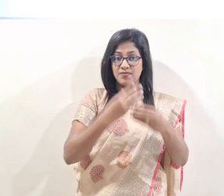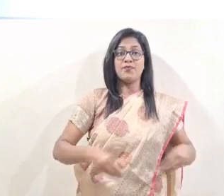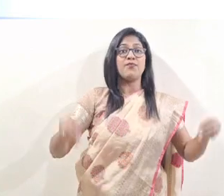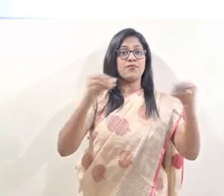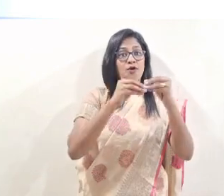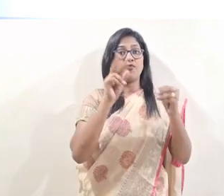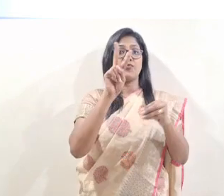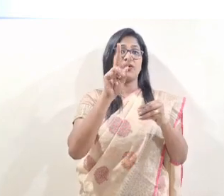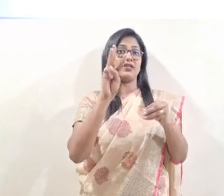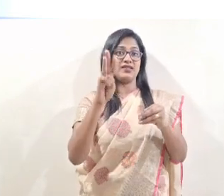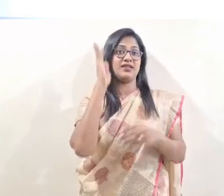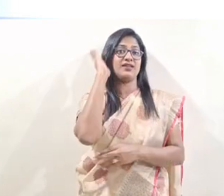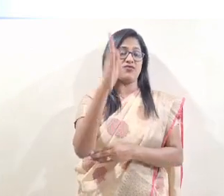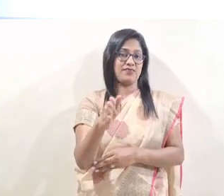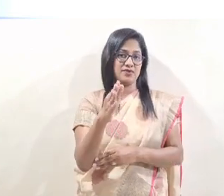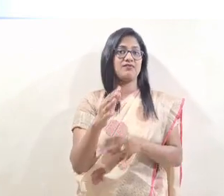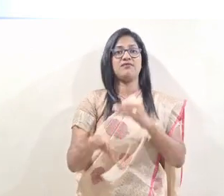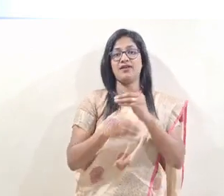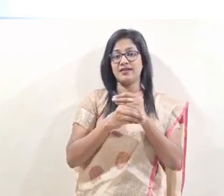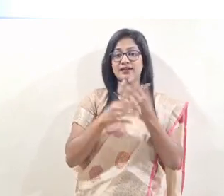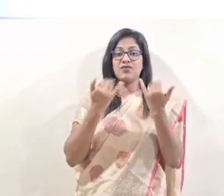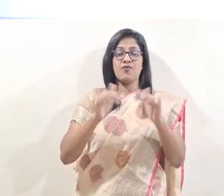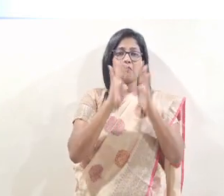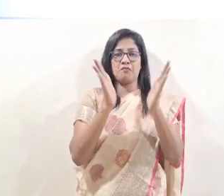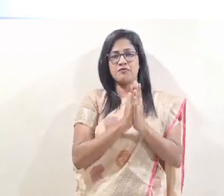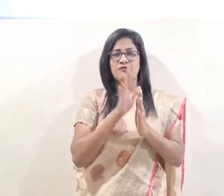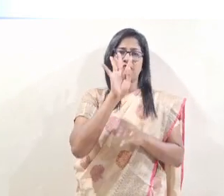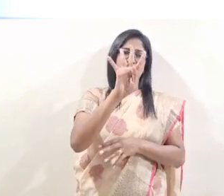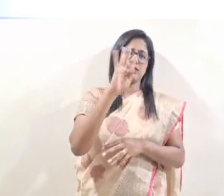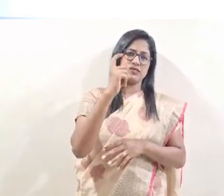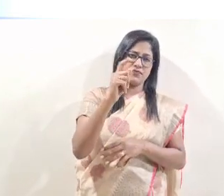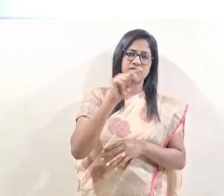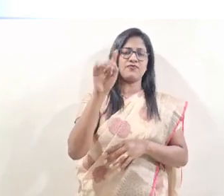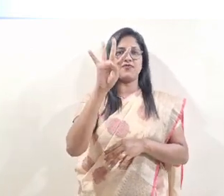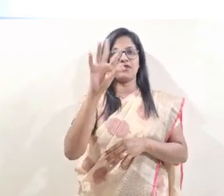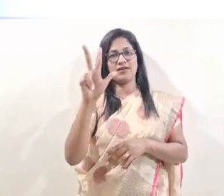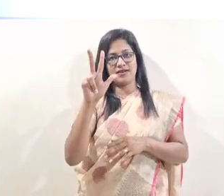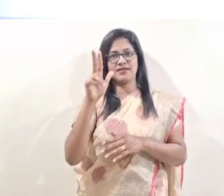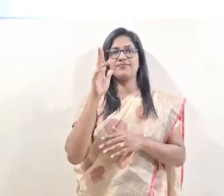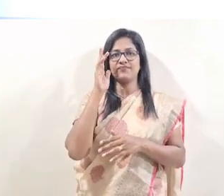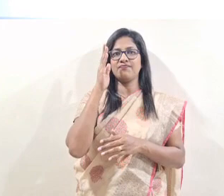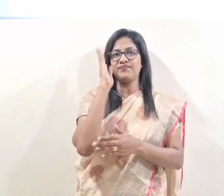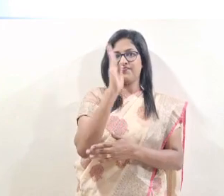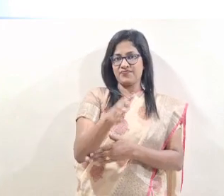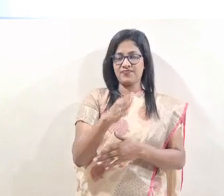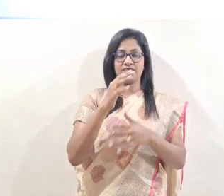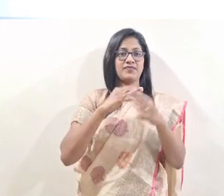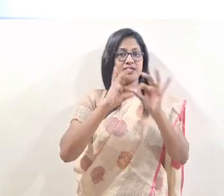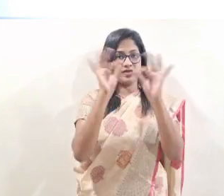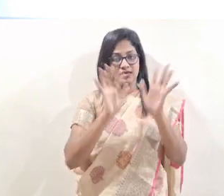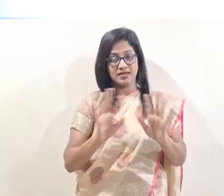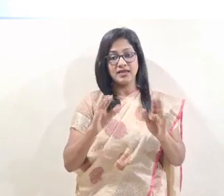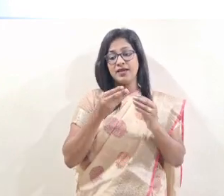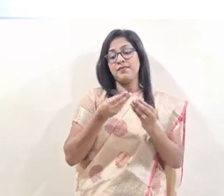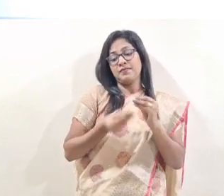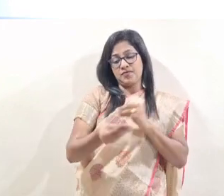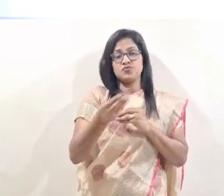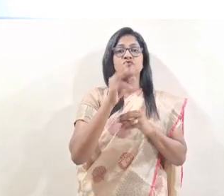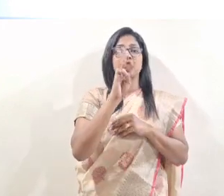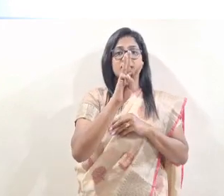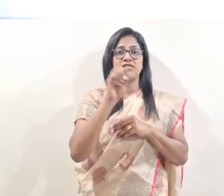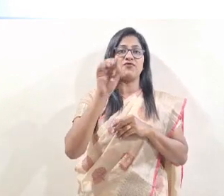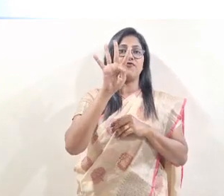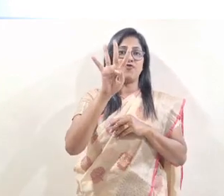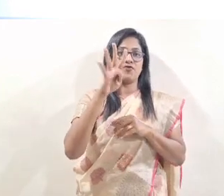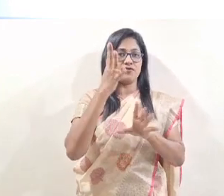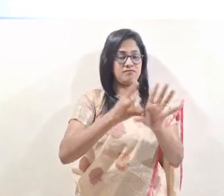of track. So roughly we are now about 47 to 48. And in another 3 to 4 years, we'll be